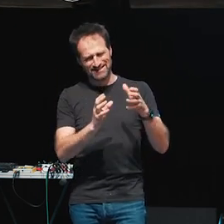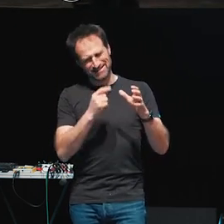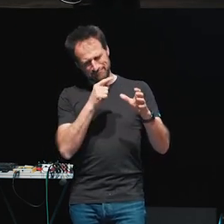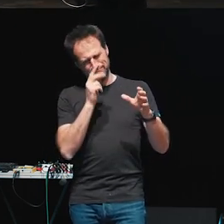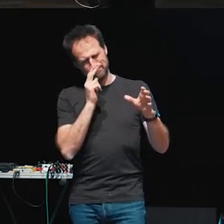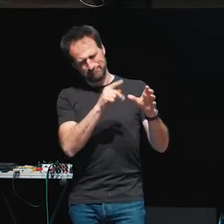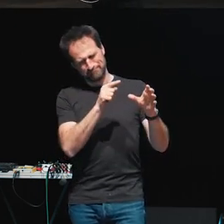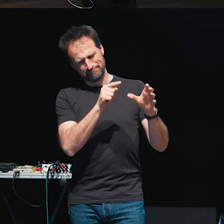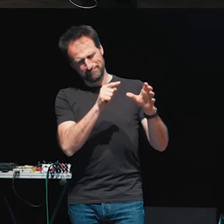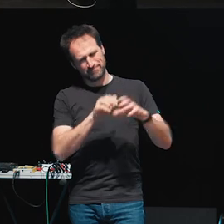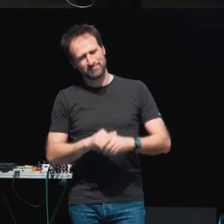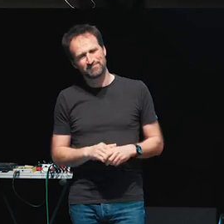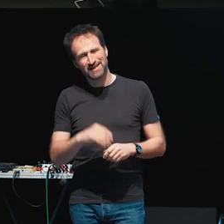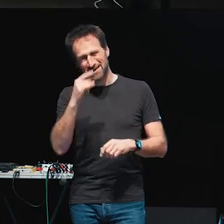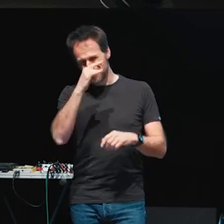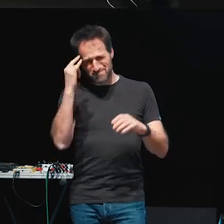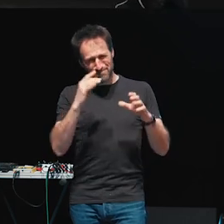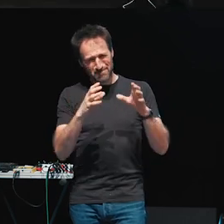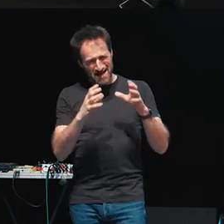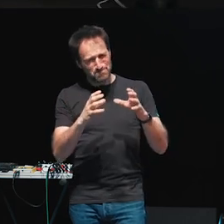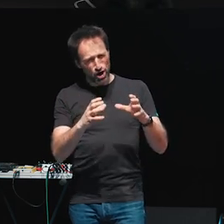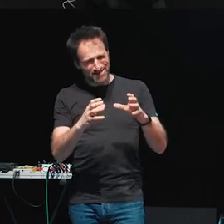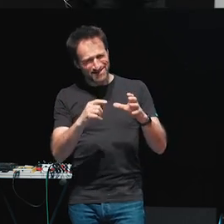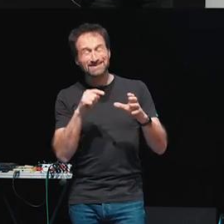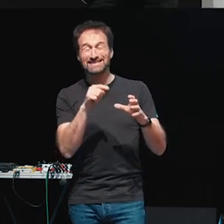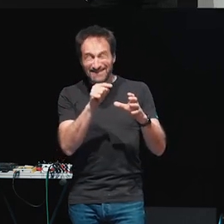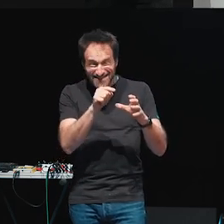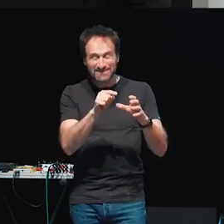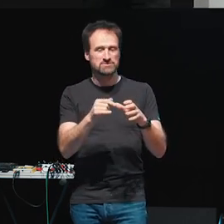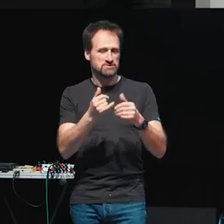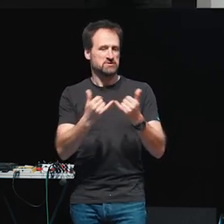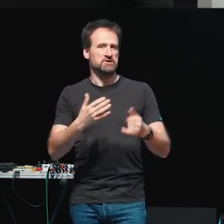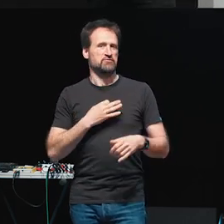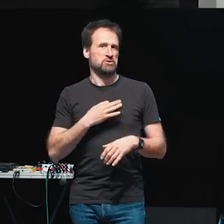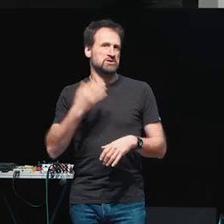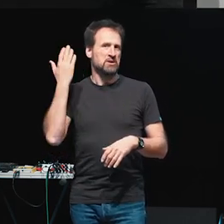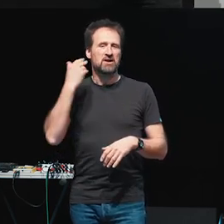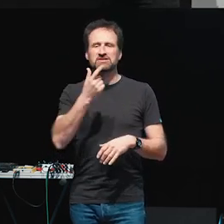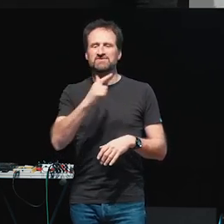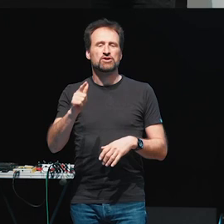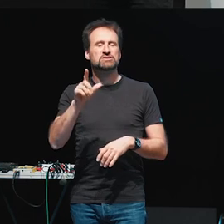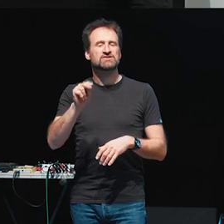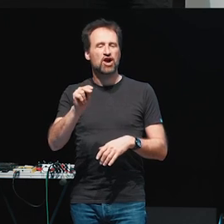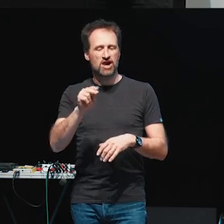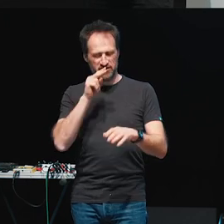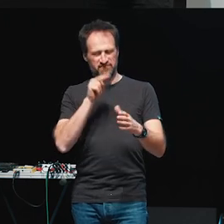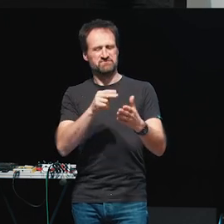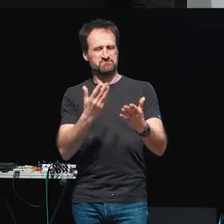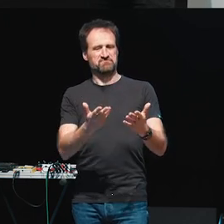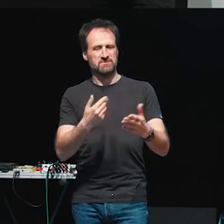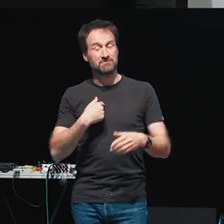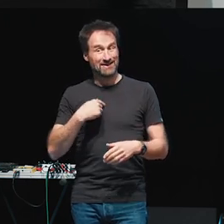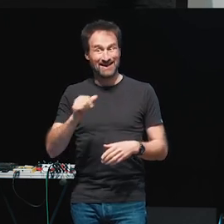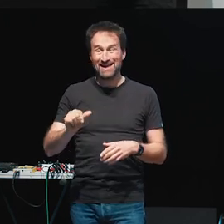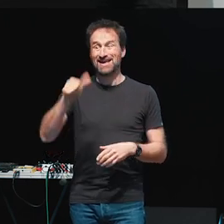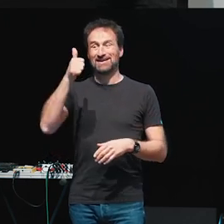Now, black box, that's how things actually looked for me in 2012, when I actually joined my